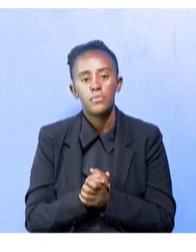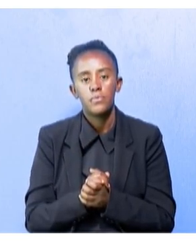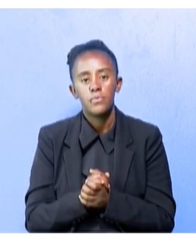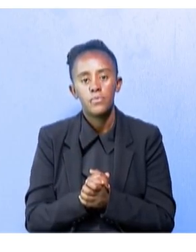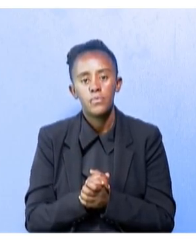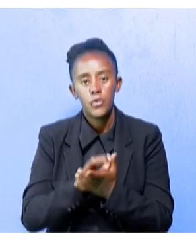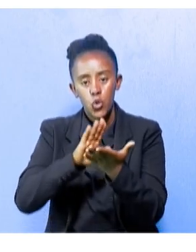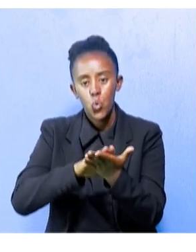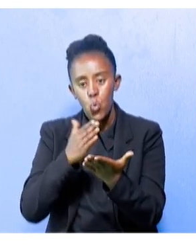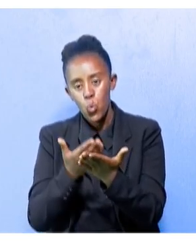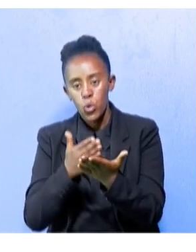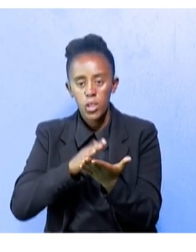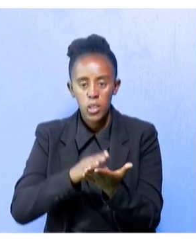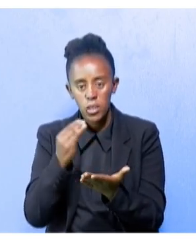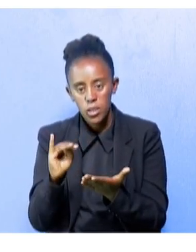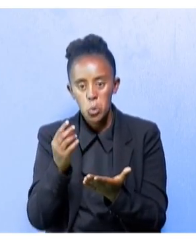cooking